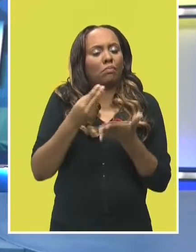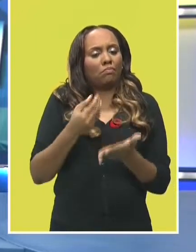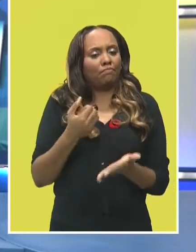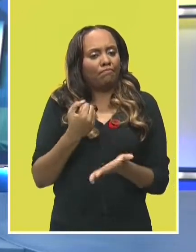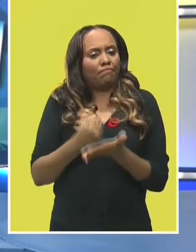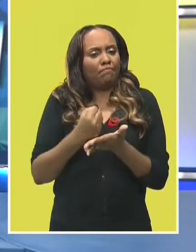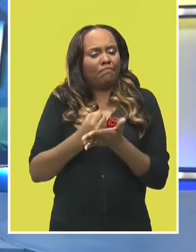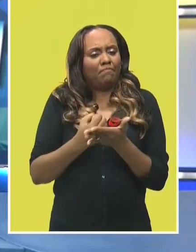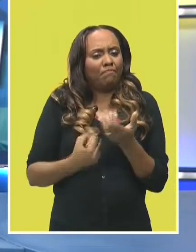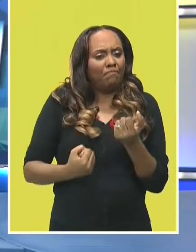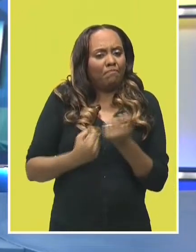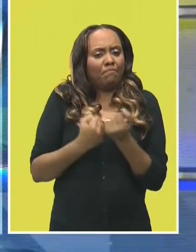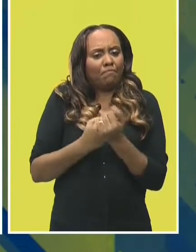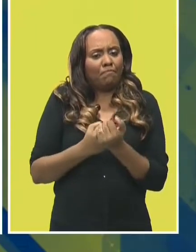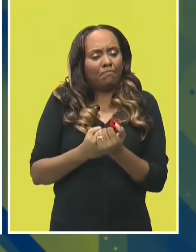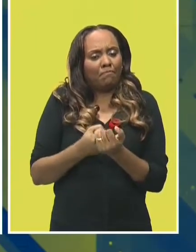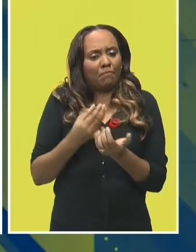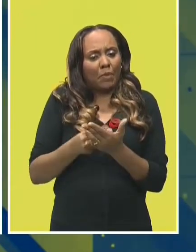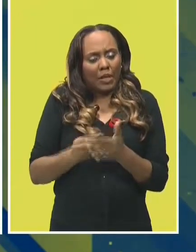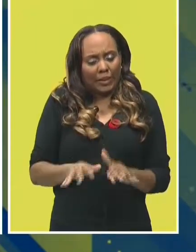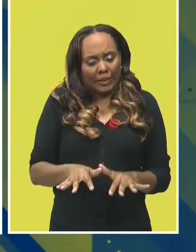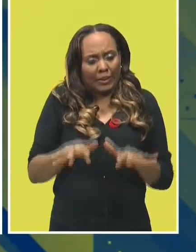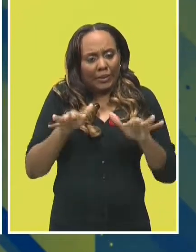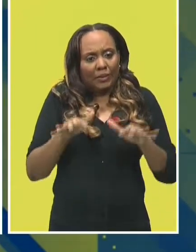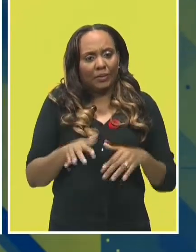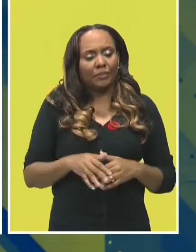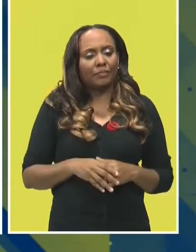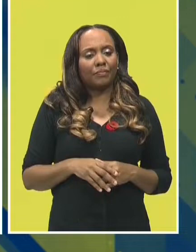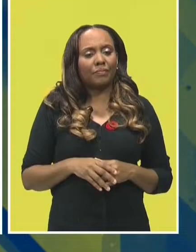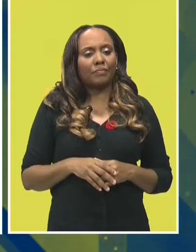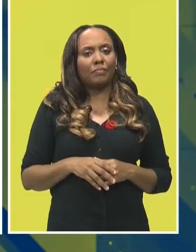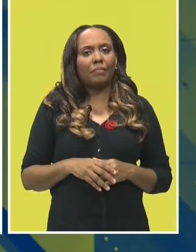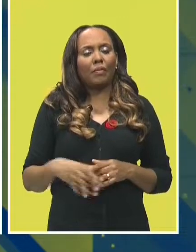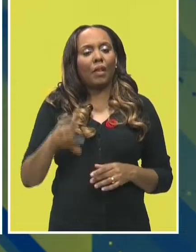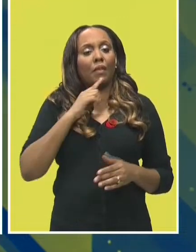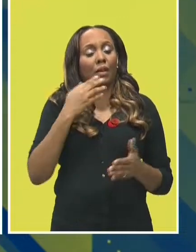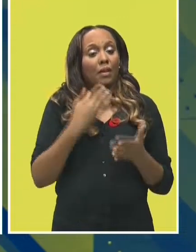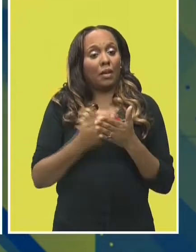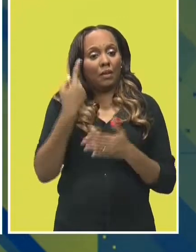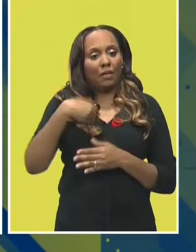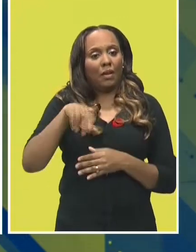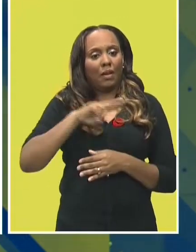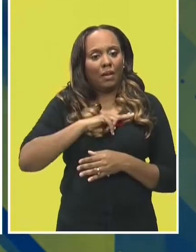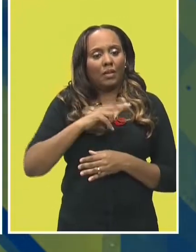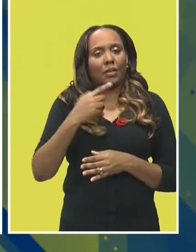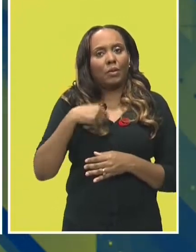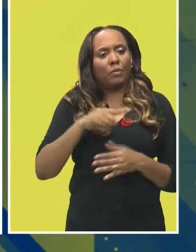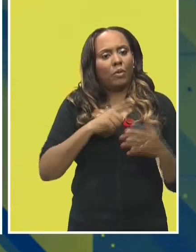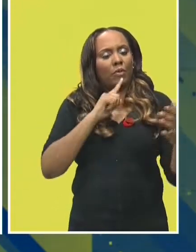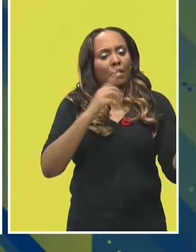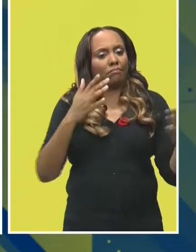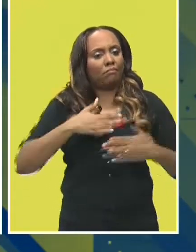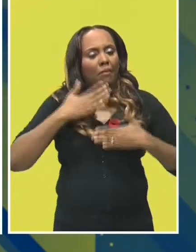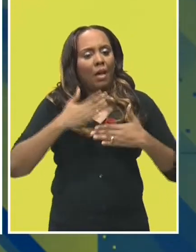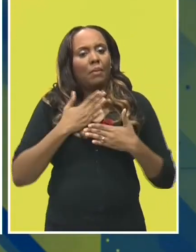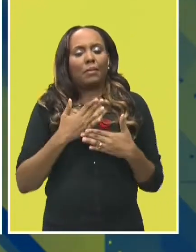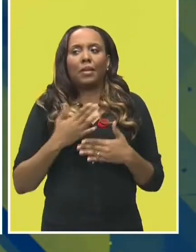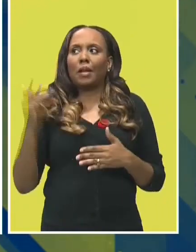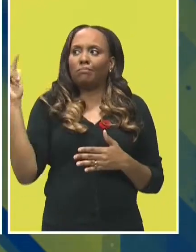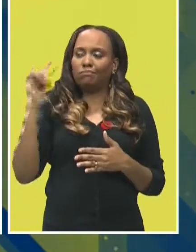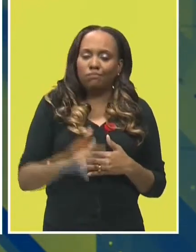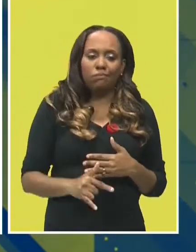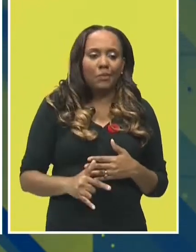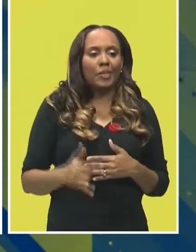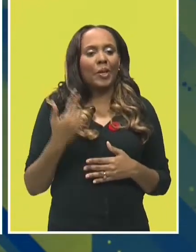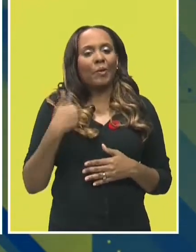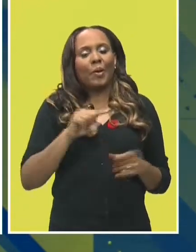better cause. That was great for us because it was suggested to us, and we were very happy to oblige. We